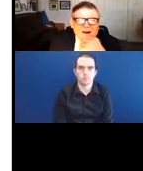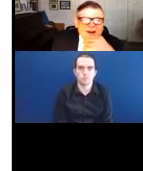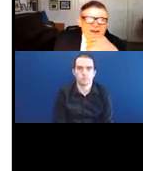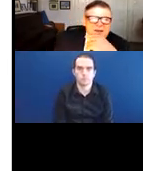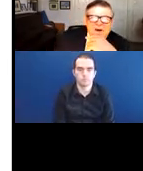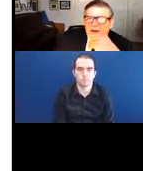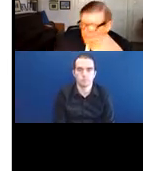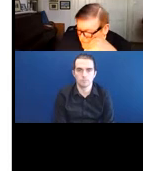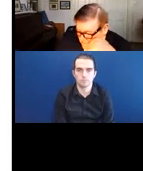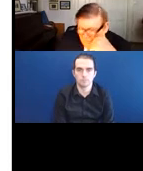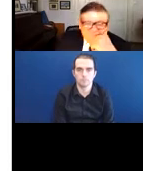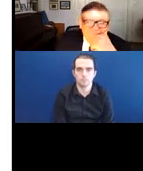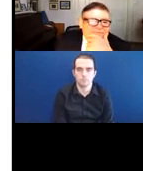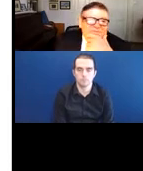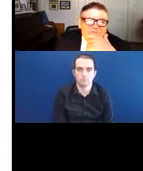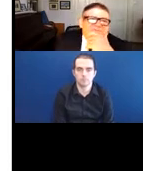Okay, Gemma.